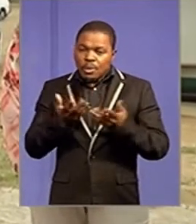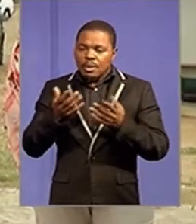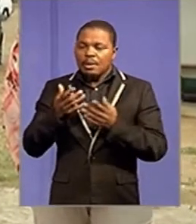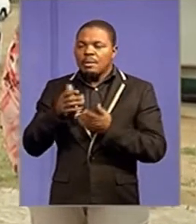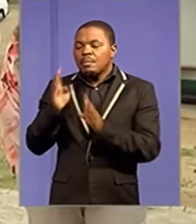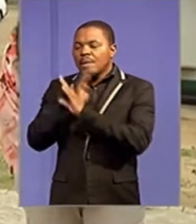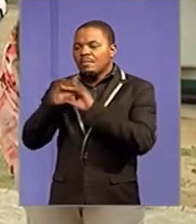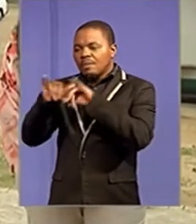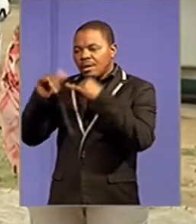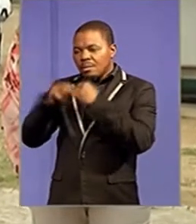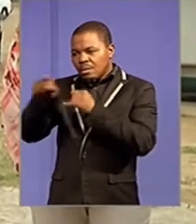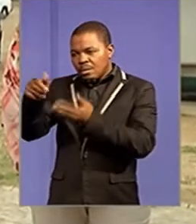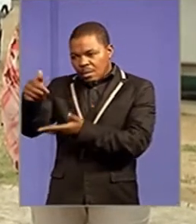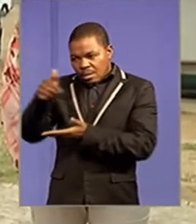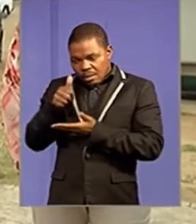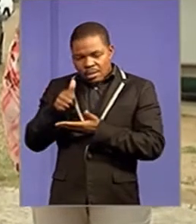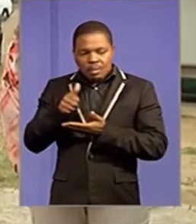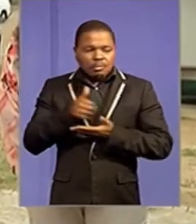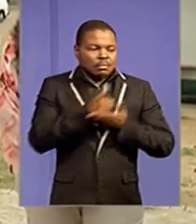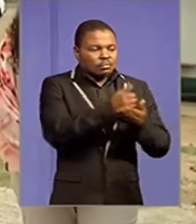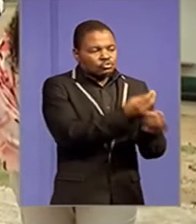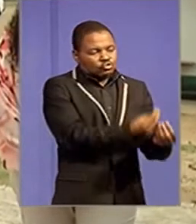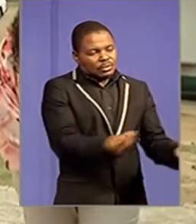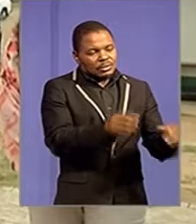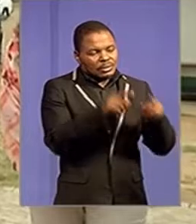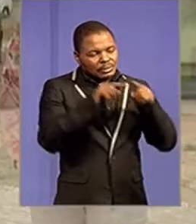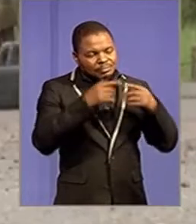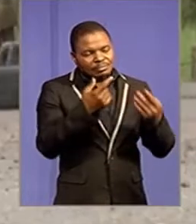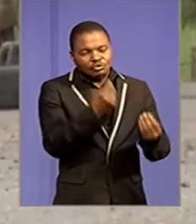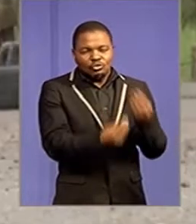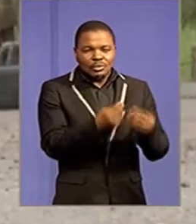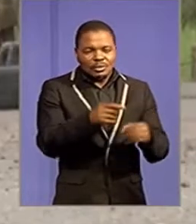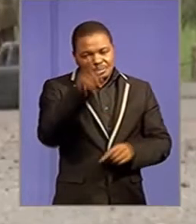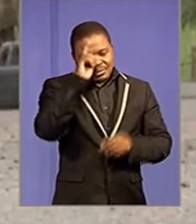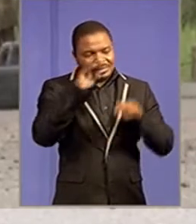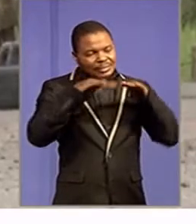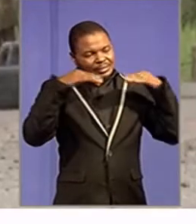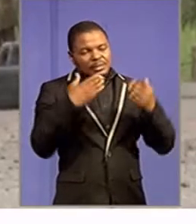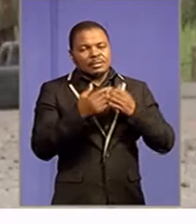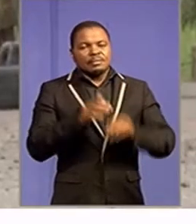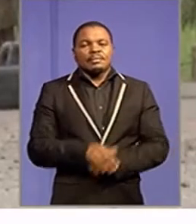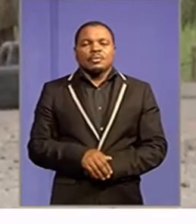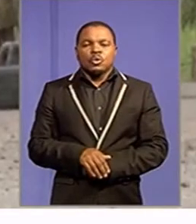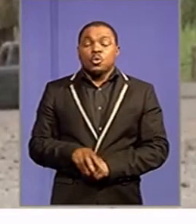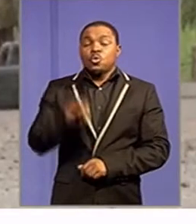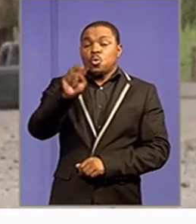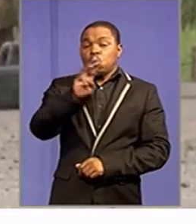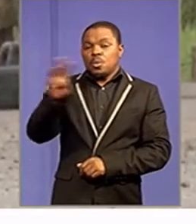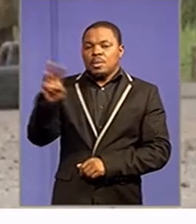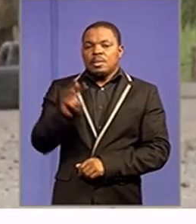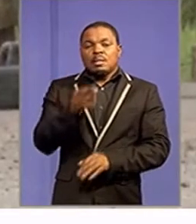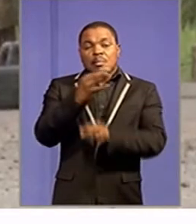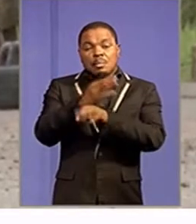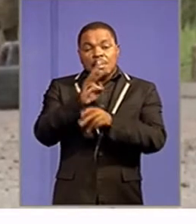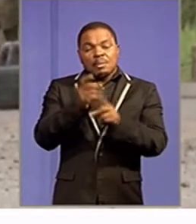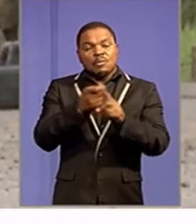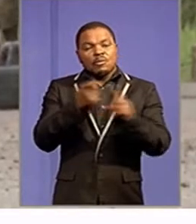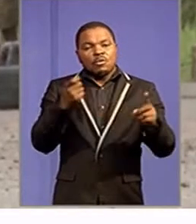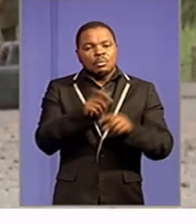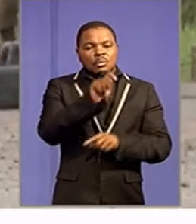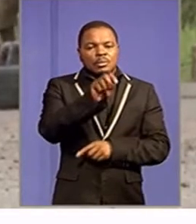us in making sure that we put a smile to this African child. Ka Northwest batswadi le baithuti ba sekolo se sephagamego